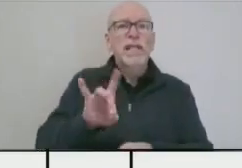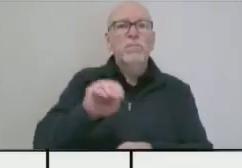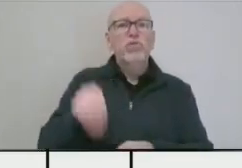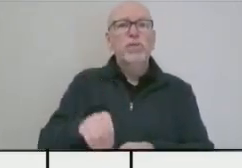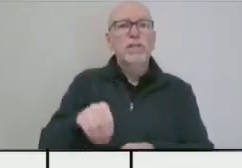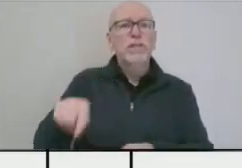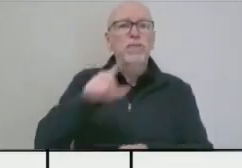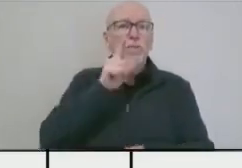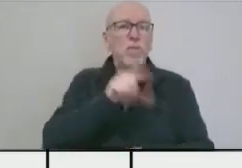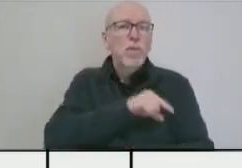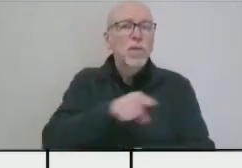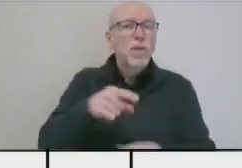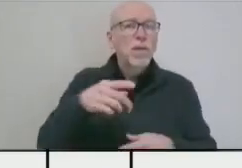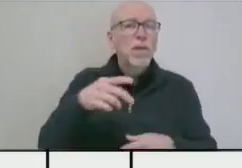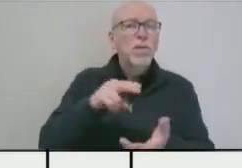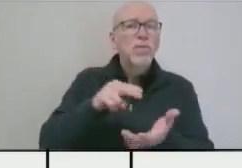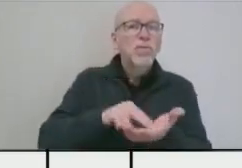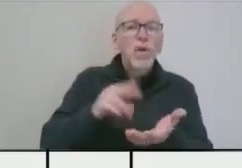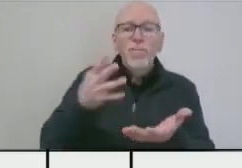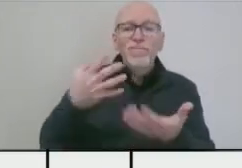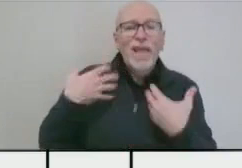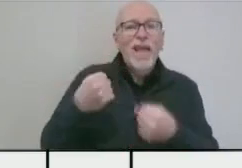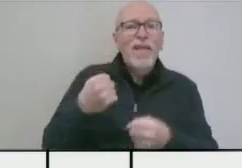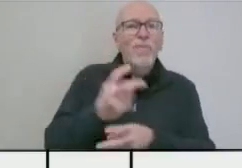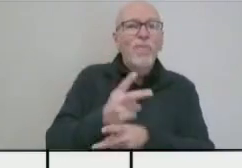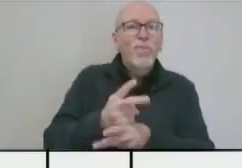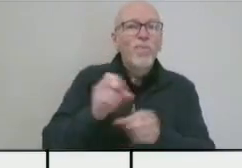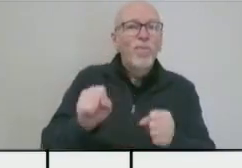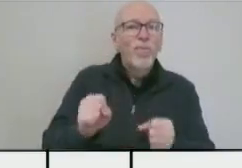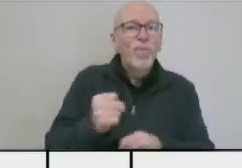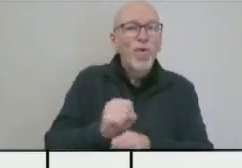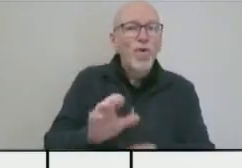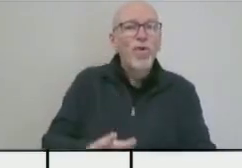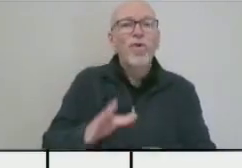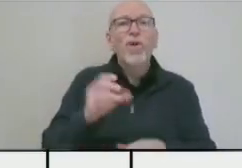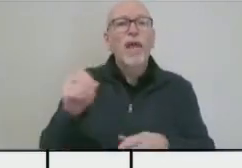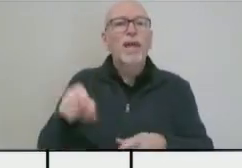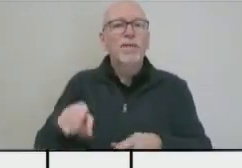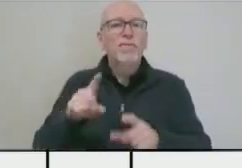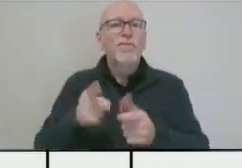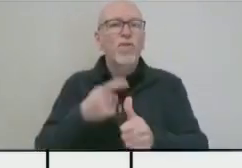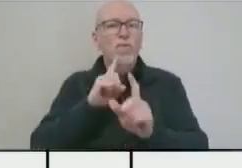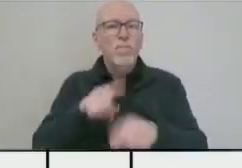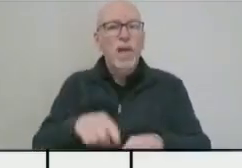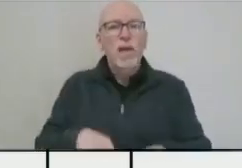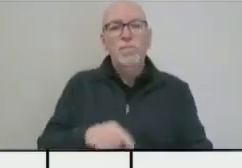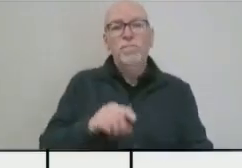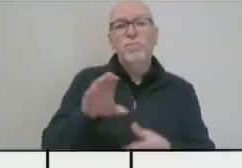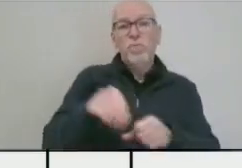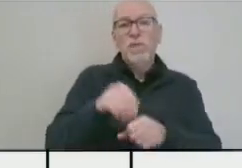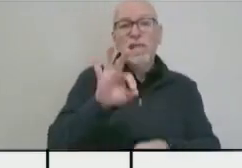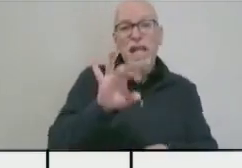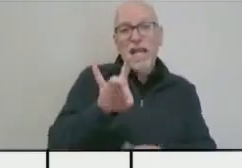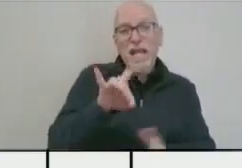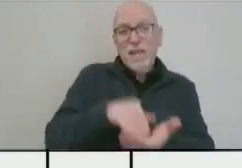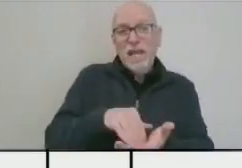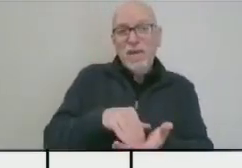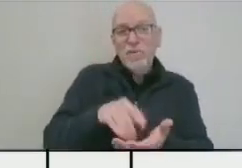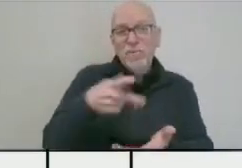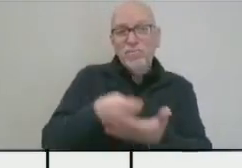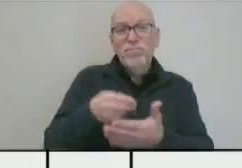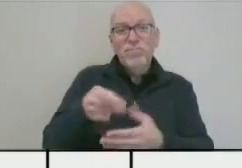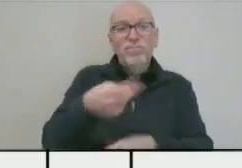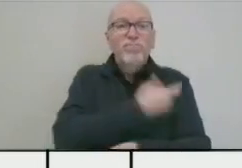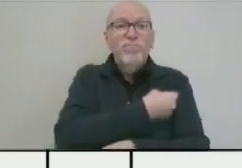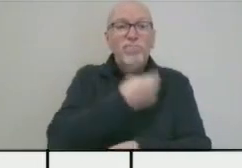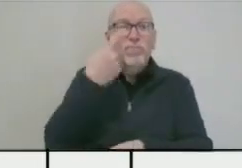eligible healthcare workers and first responders. In addition, nearly 98,000 doses have been administered to residents and staff in